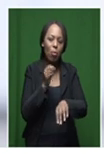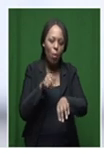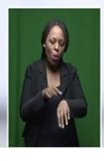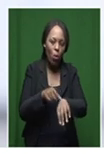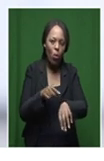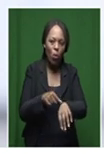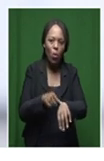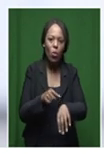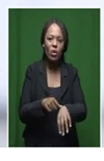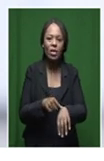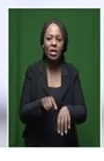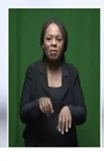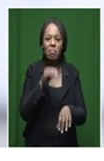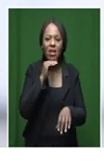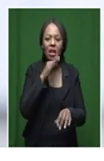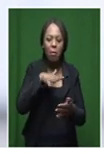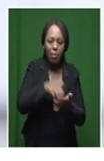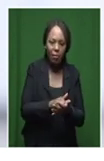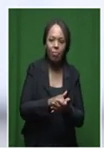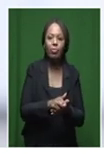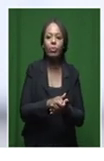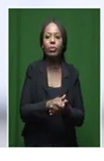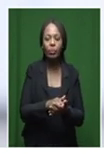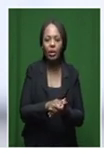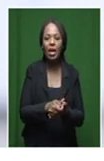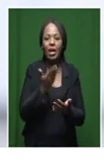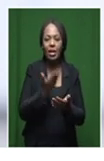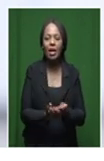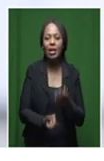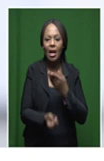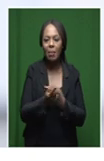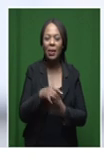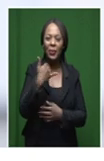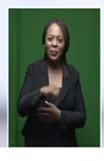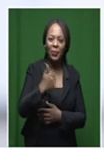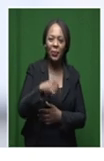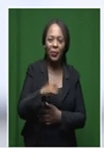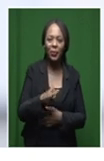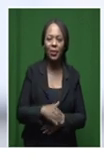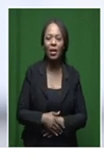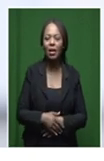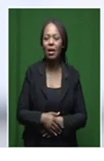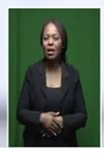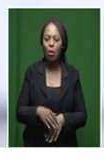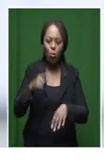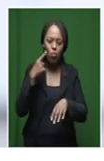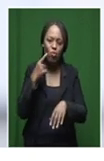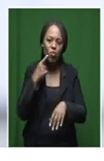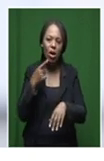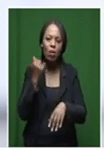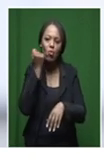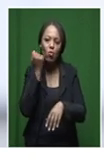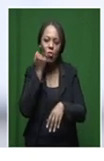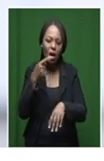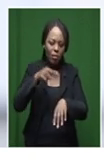it causes pain and impaired function. So how do I get to a point where bone is rubbing on bone? I've heard you say it's